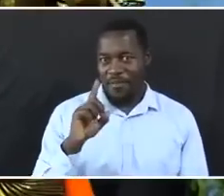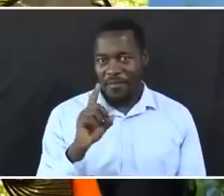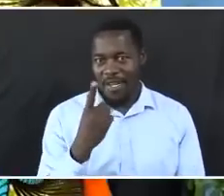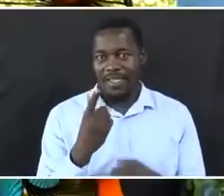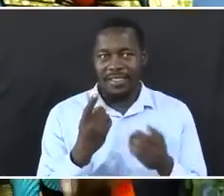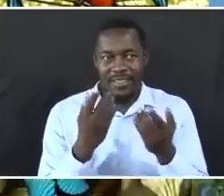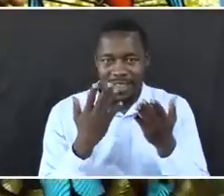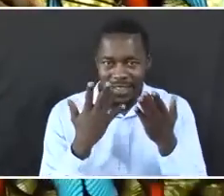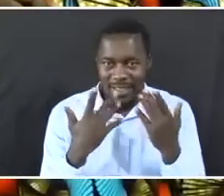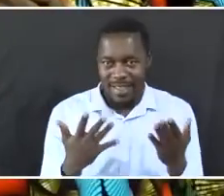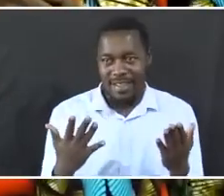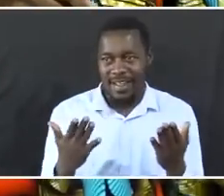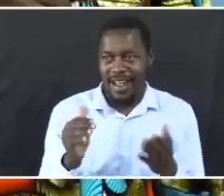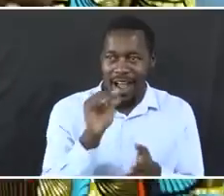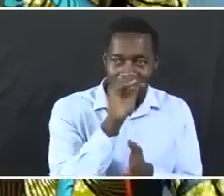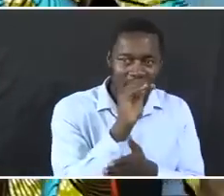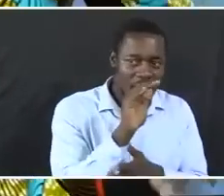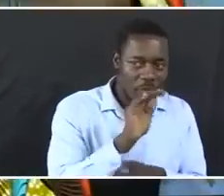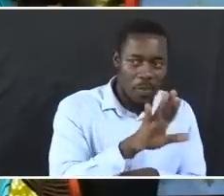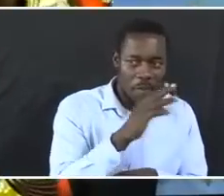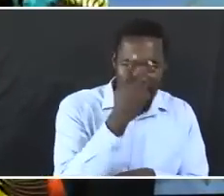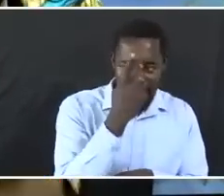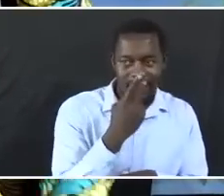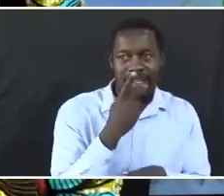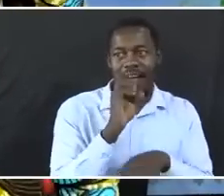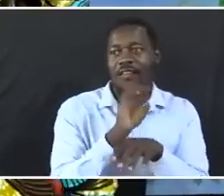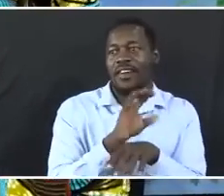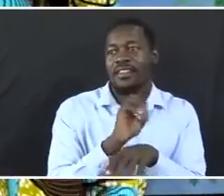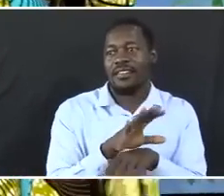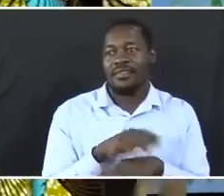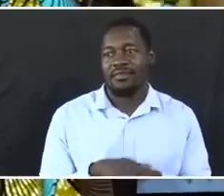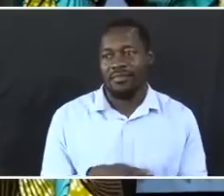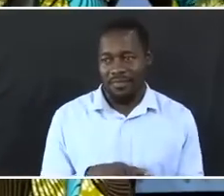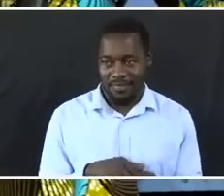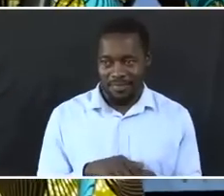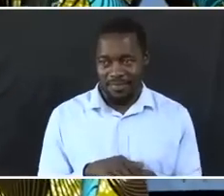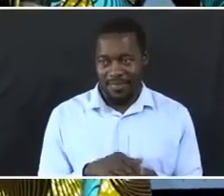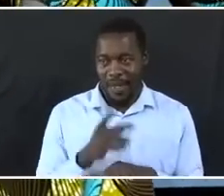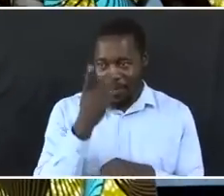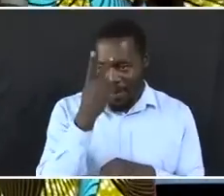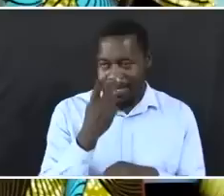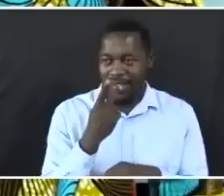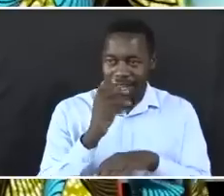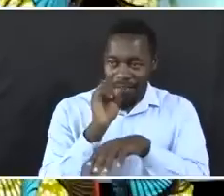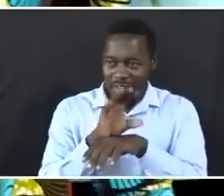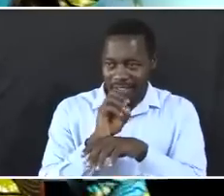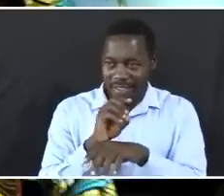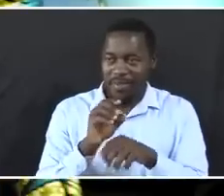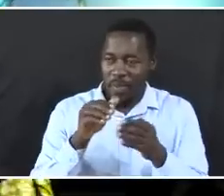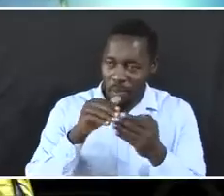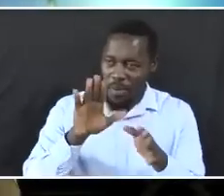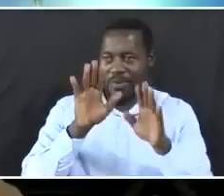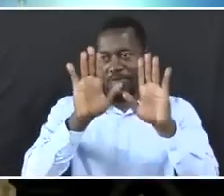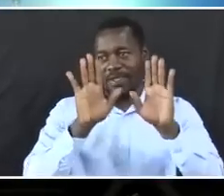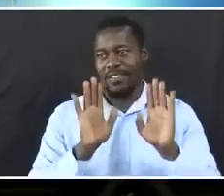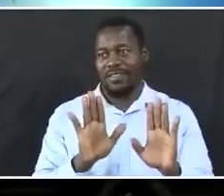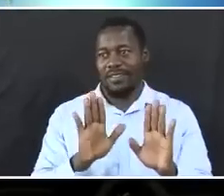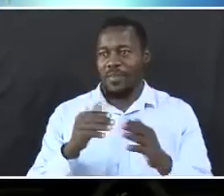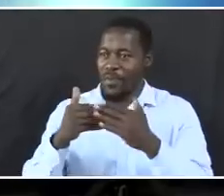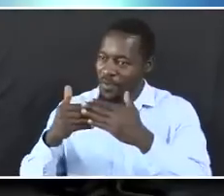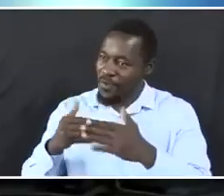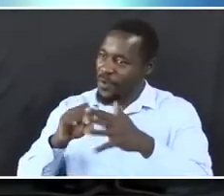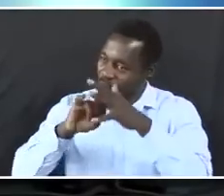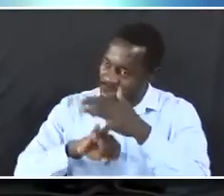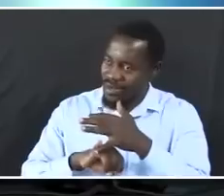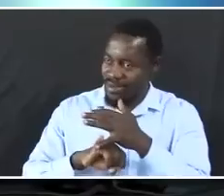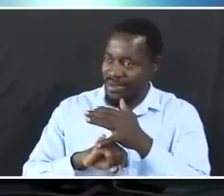A parent's home. Even she doesn't know you have any thought about it. Go meet